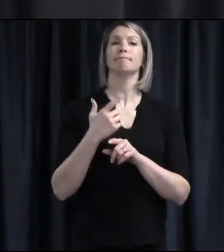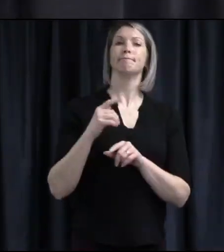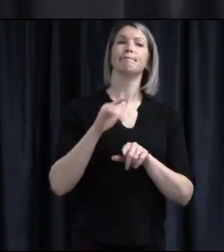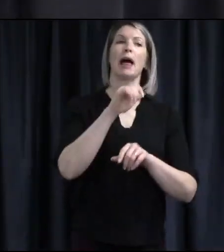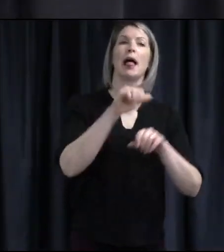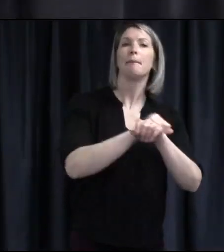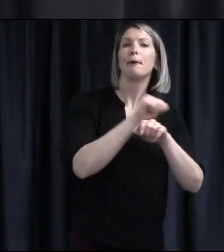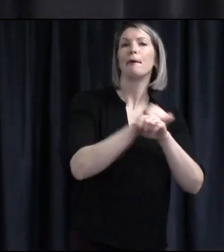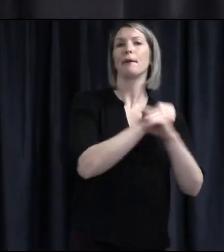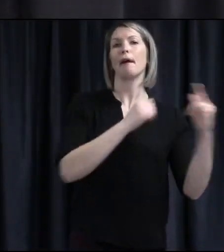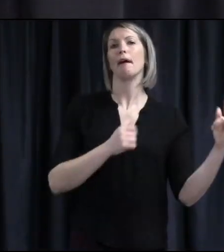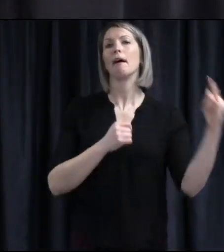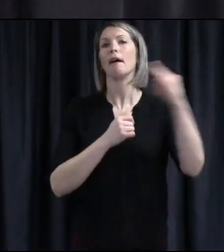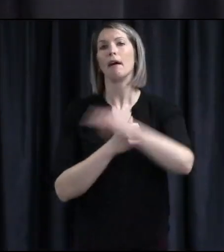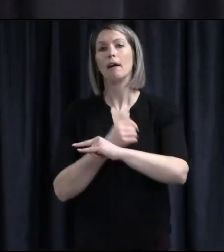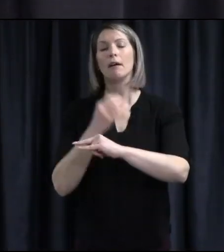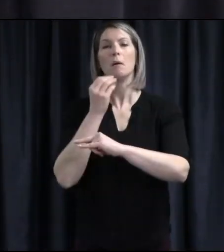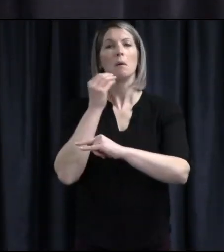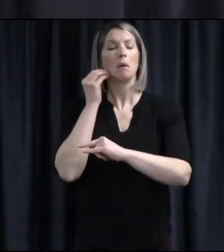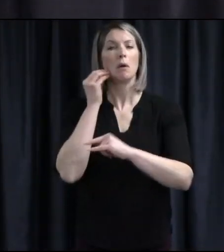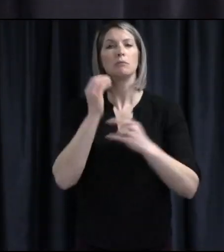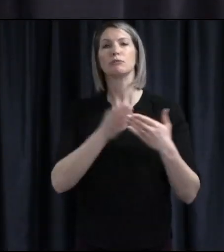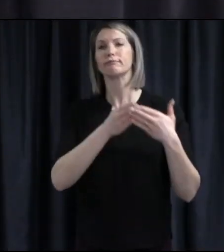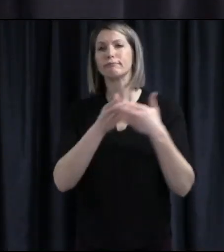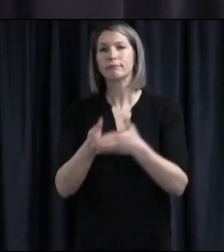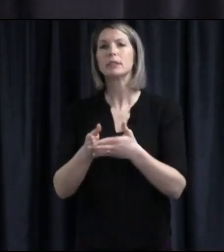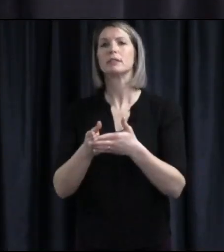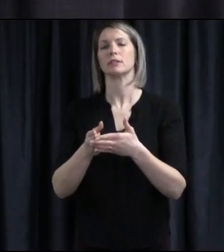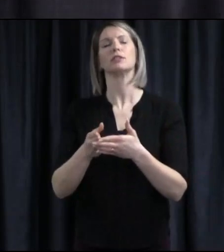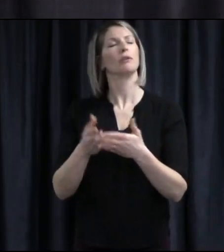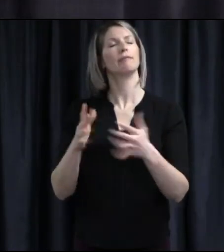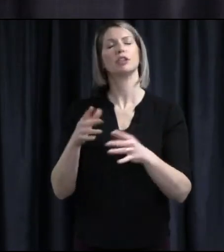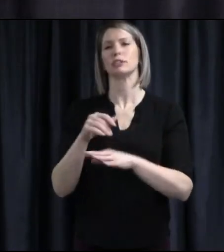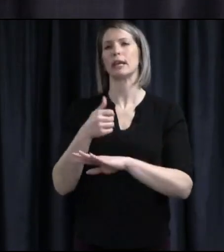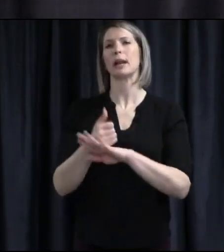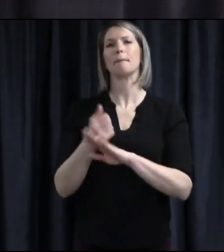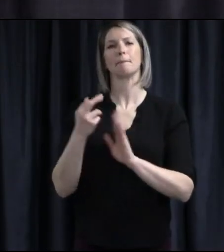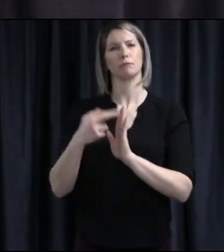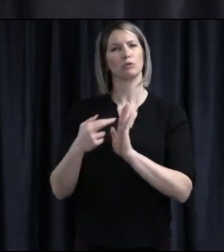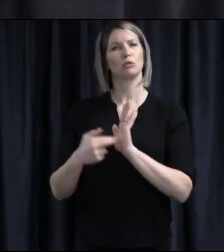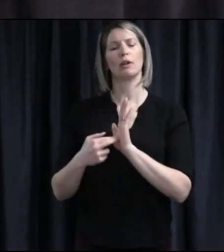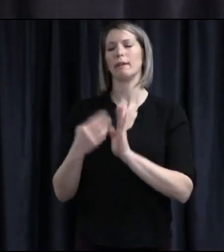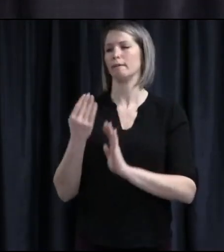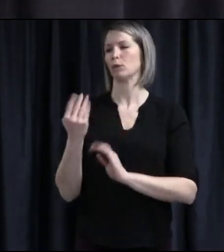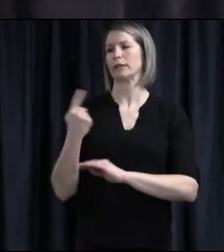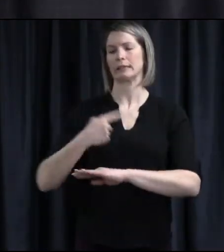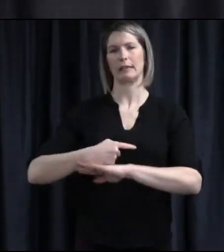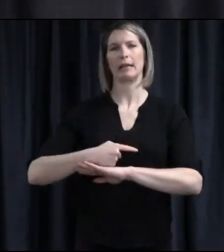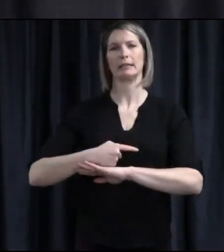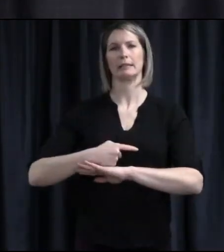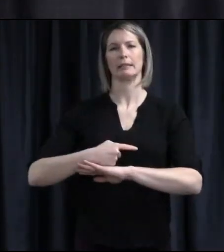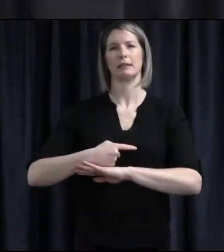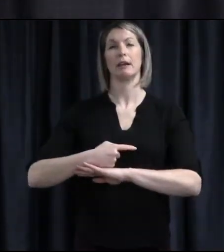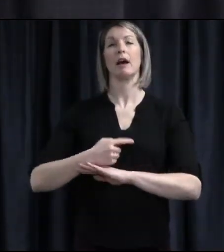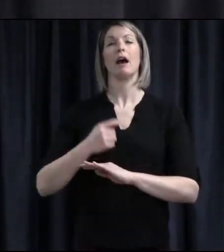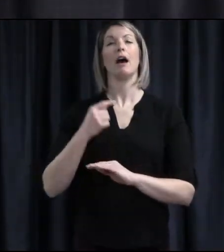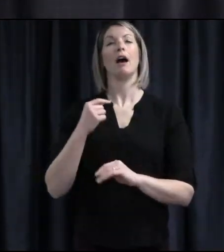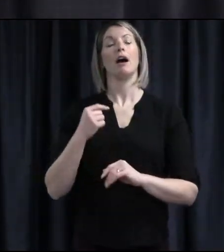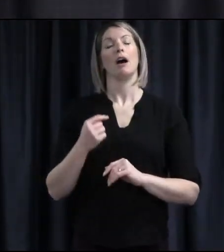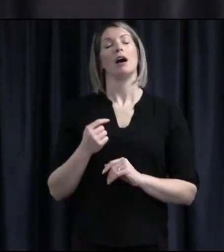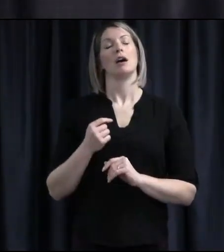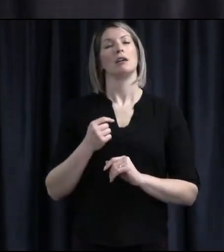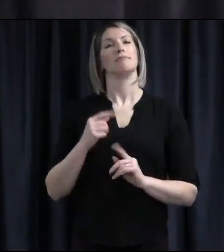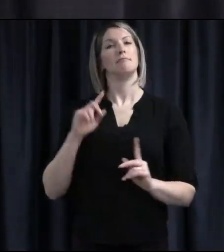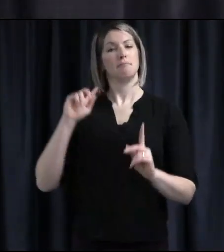well, then they have to self-isolate for 14 days as well. I mean, I think the message is to people in